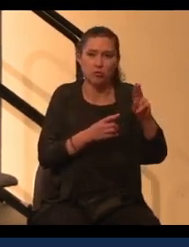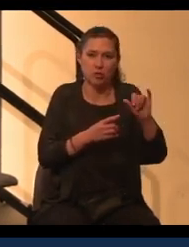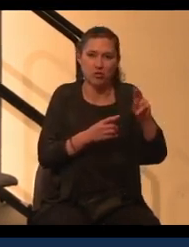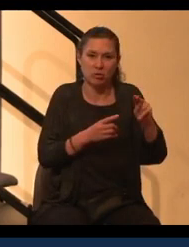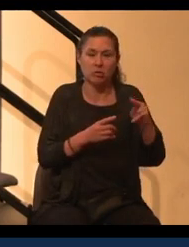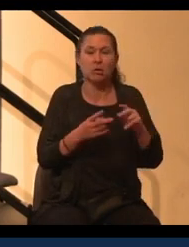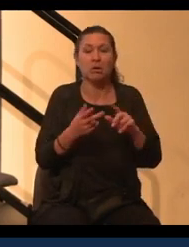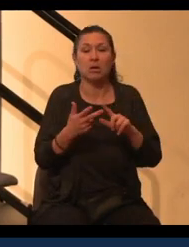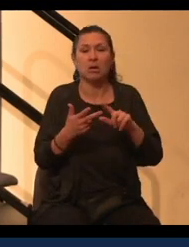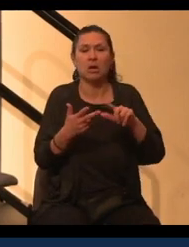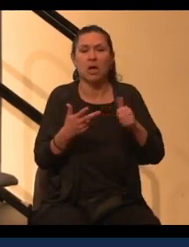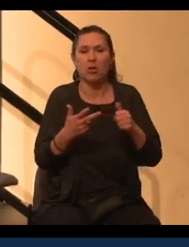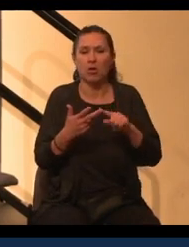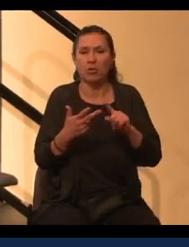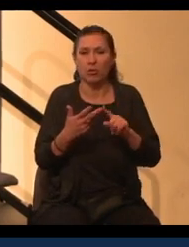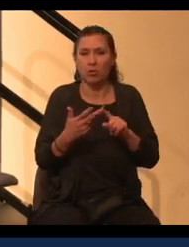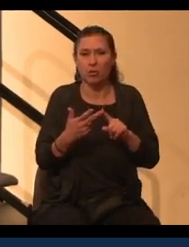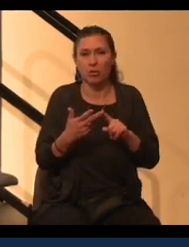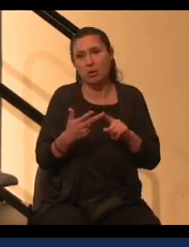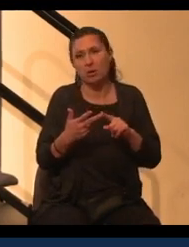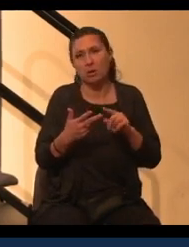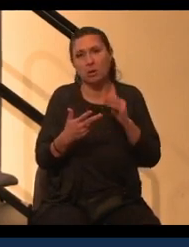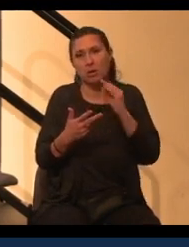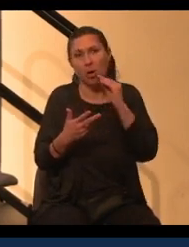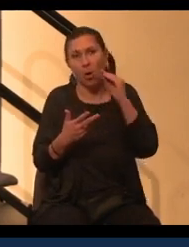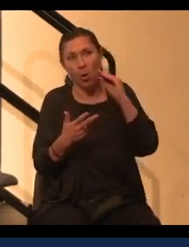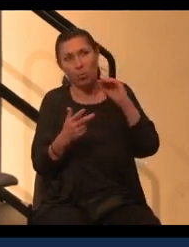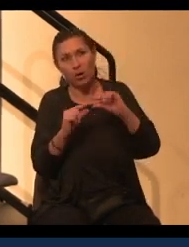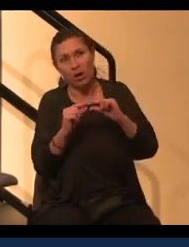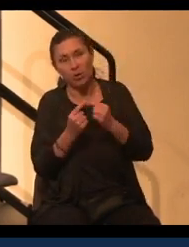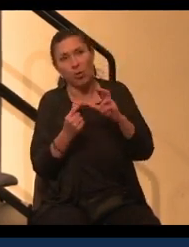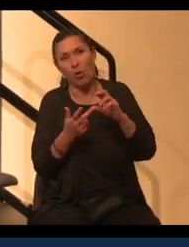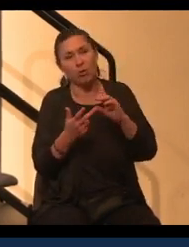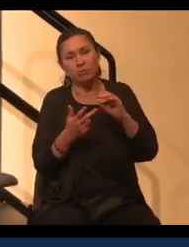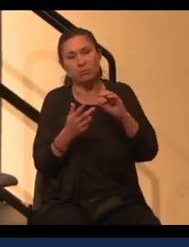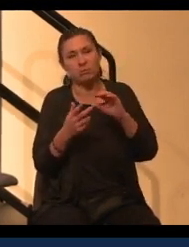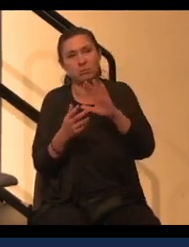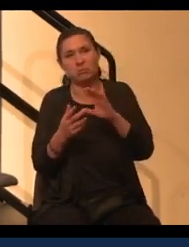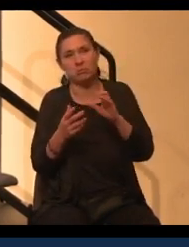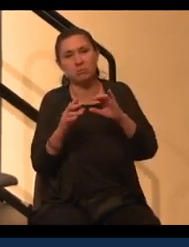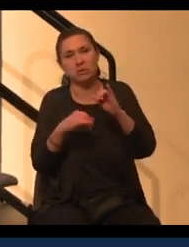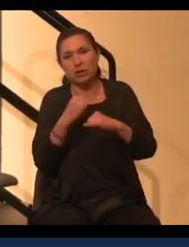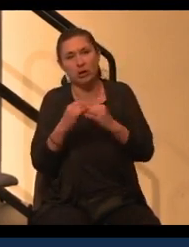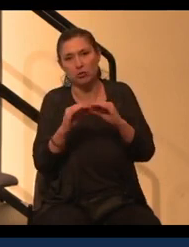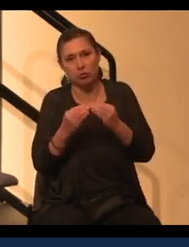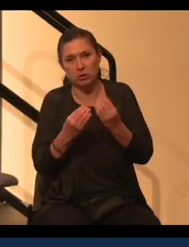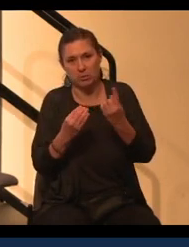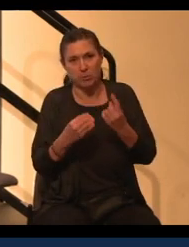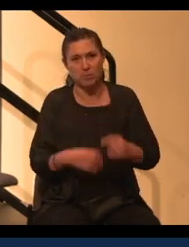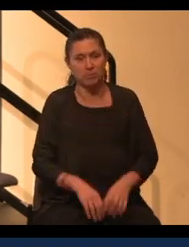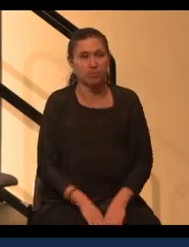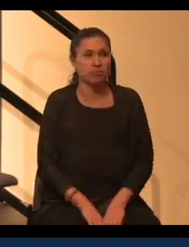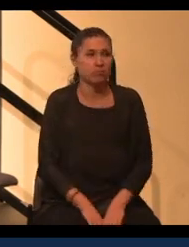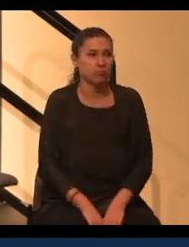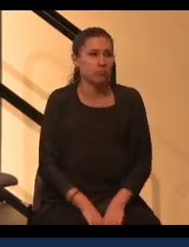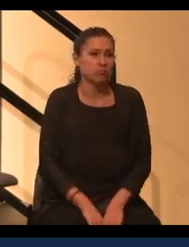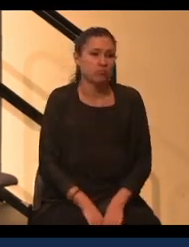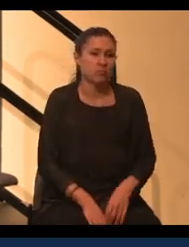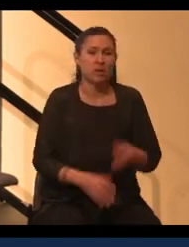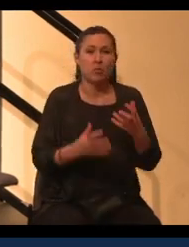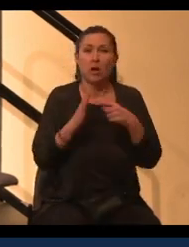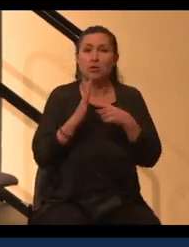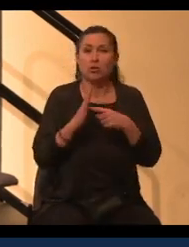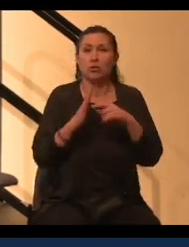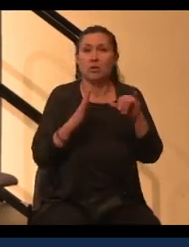mentioned, are home government or employer or a US international organization. So I just wanted to